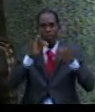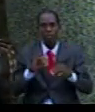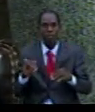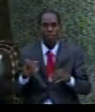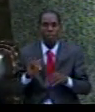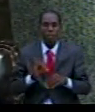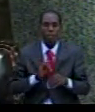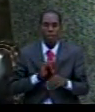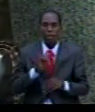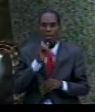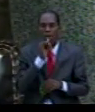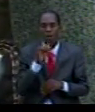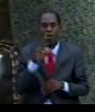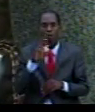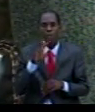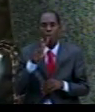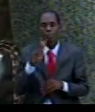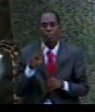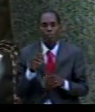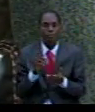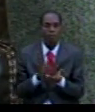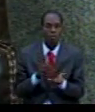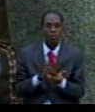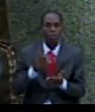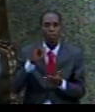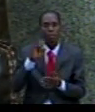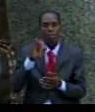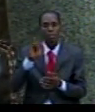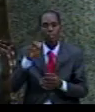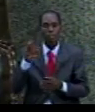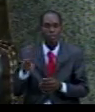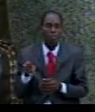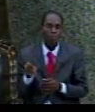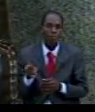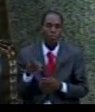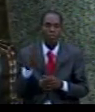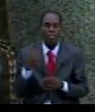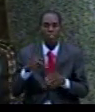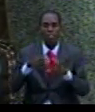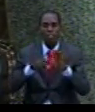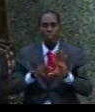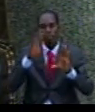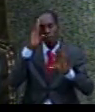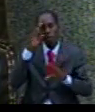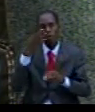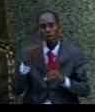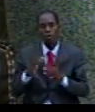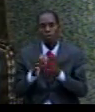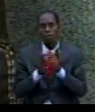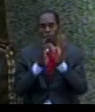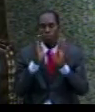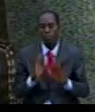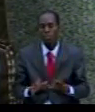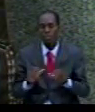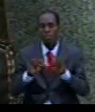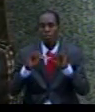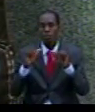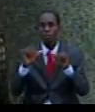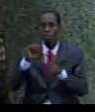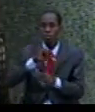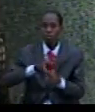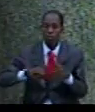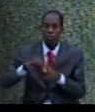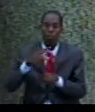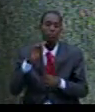Dr. Isaiah Jirapi Magaji, the Chairman Christian Association of Nigeria, Kan Taraba State Chapter.